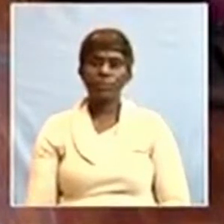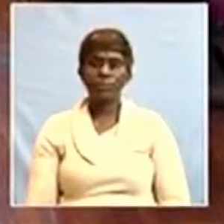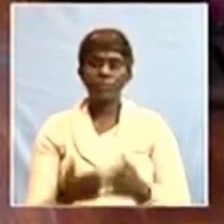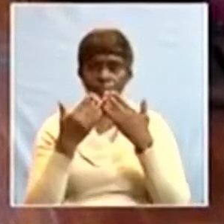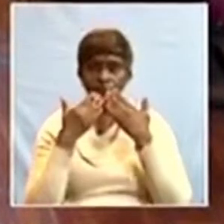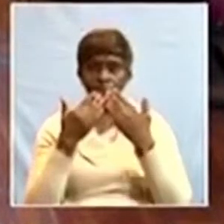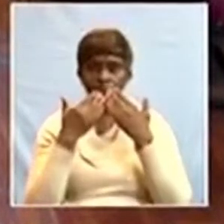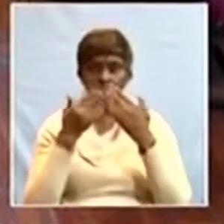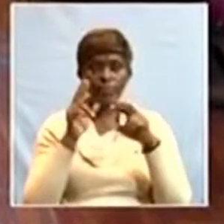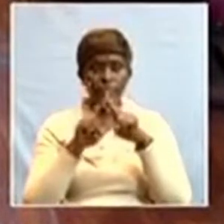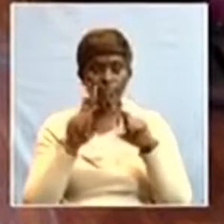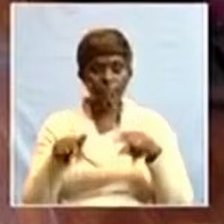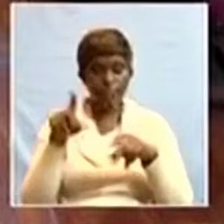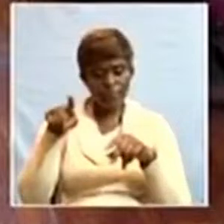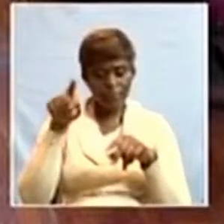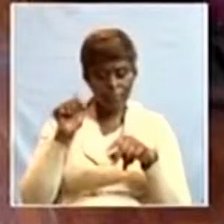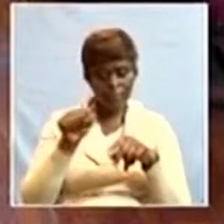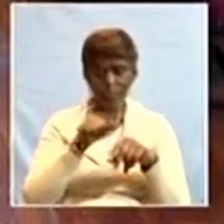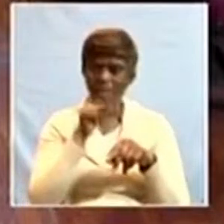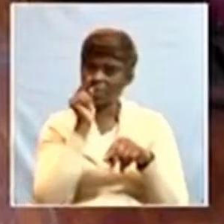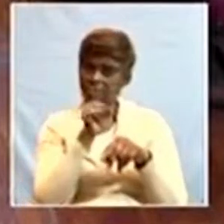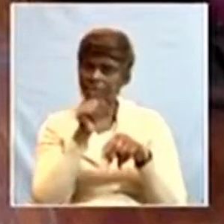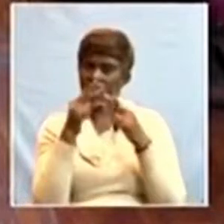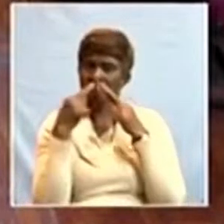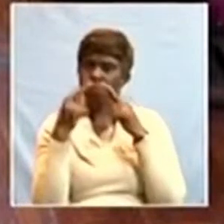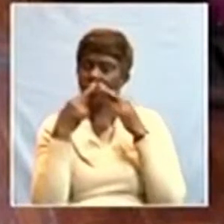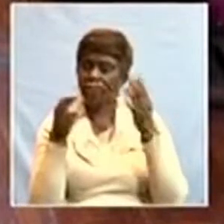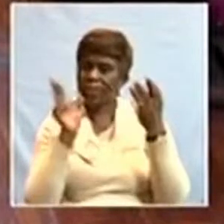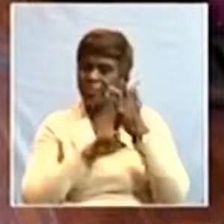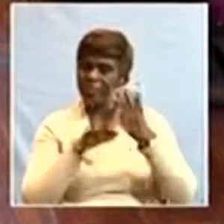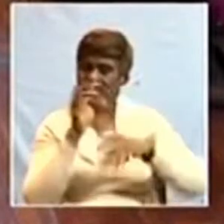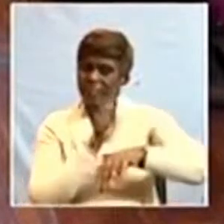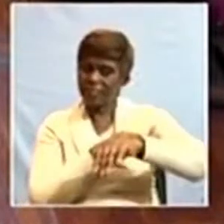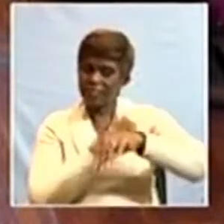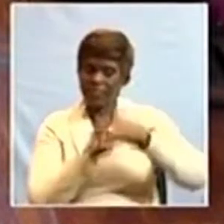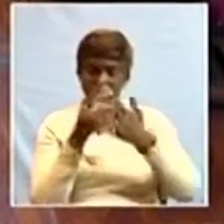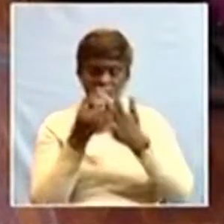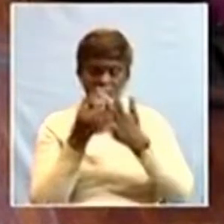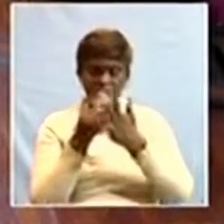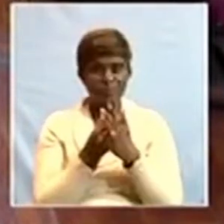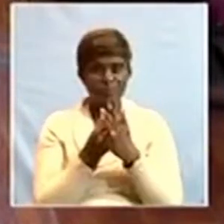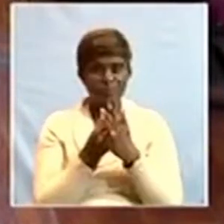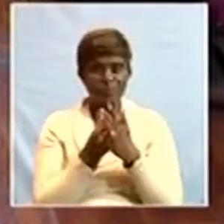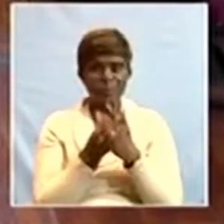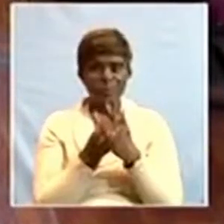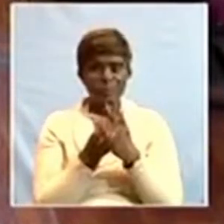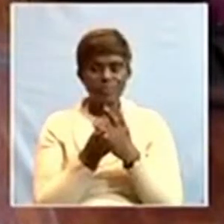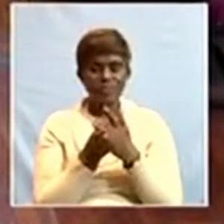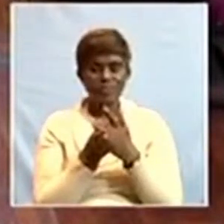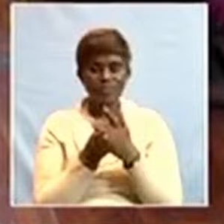Thank you, Chair. PS, this finding of reinvesting funds is